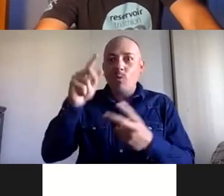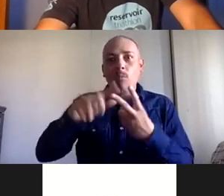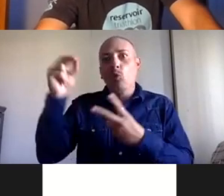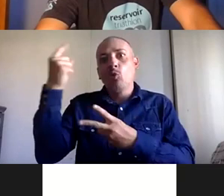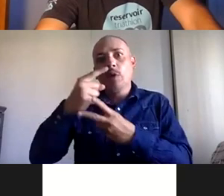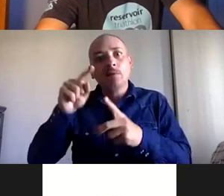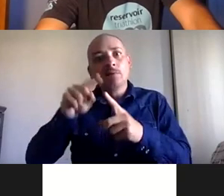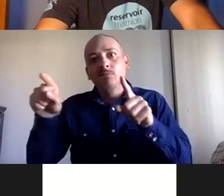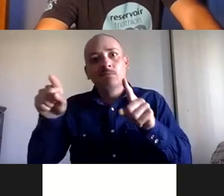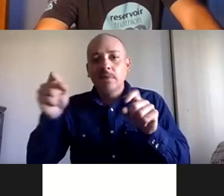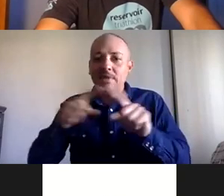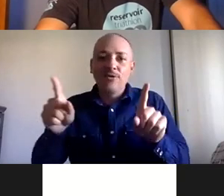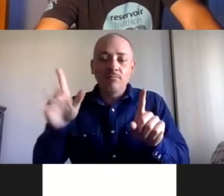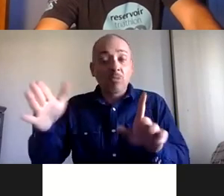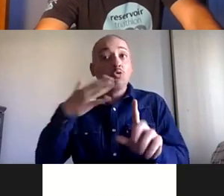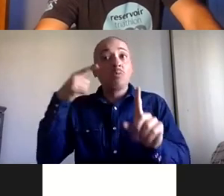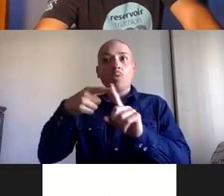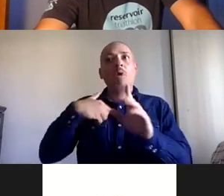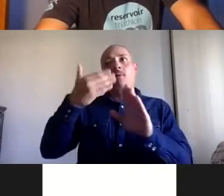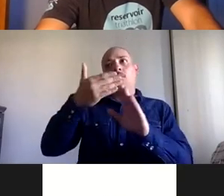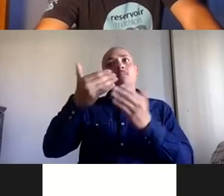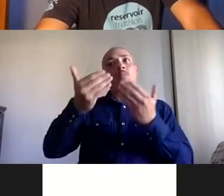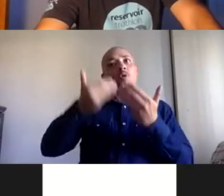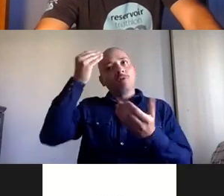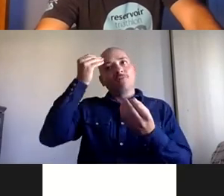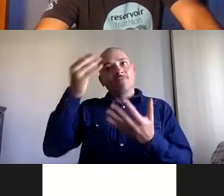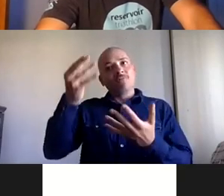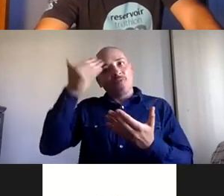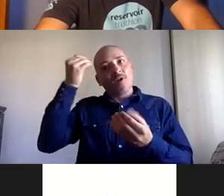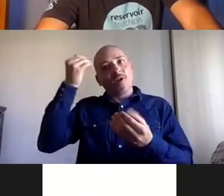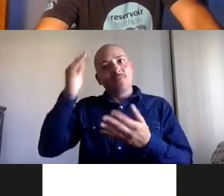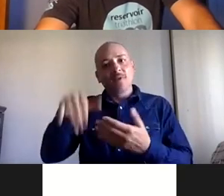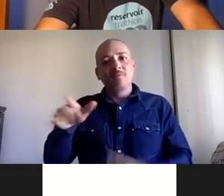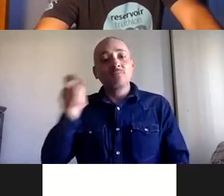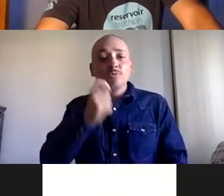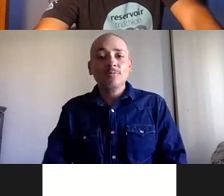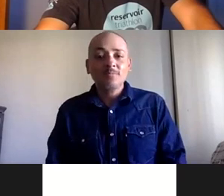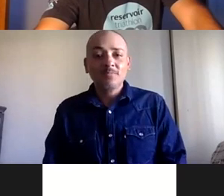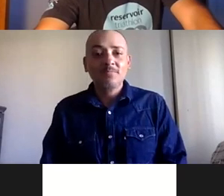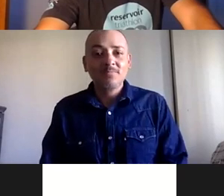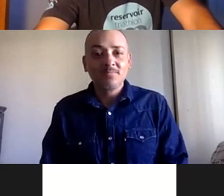So that is a good point. I almost forgot to bring that up. Cool.